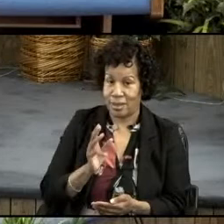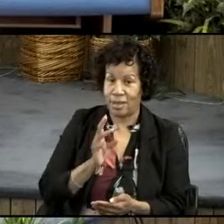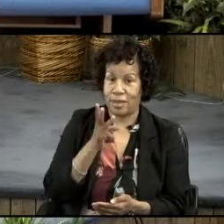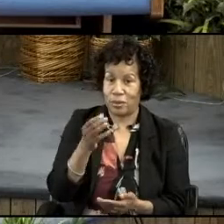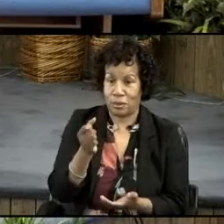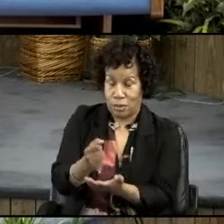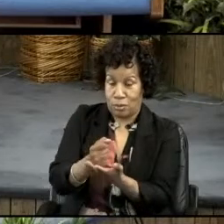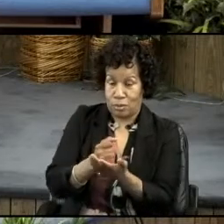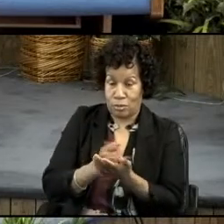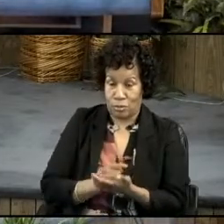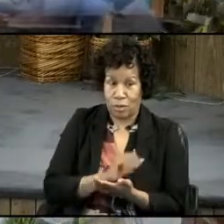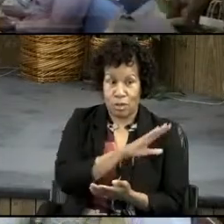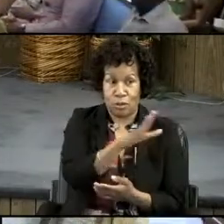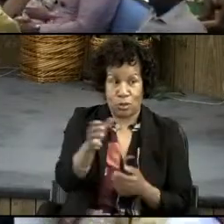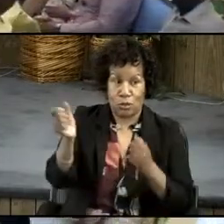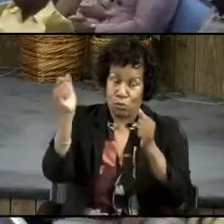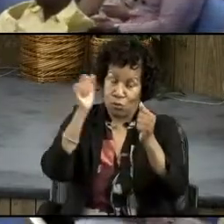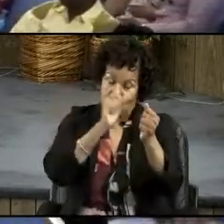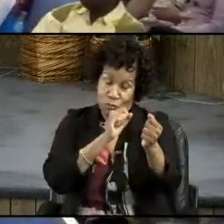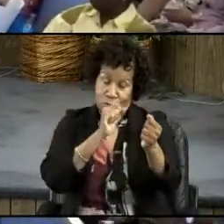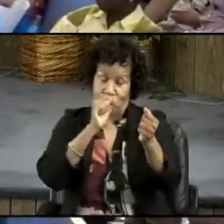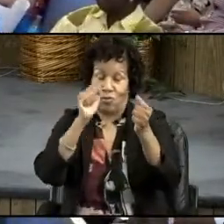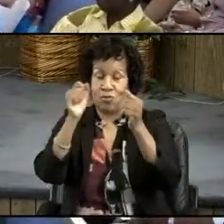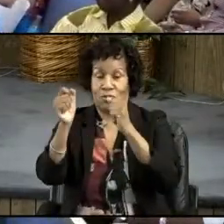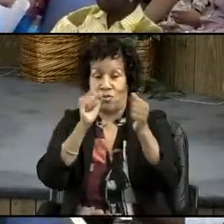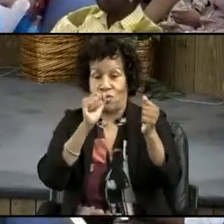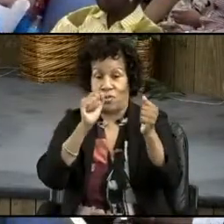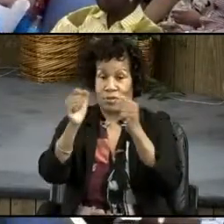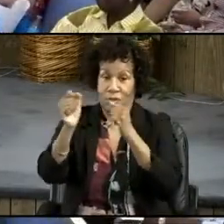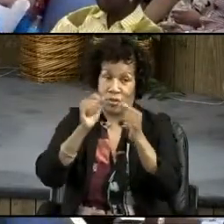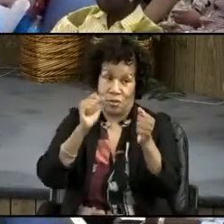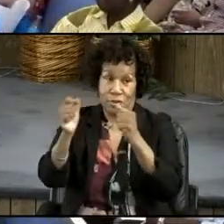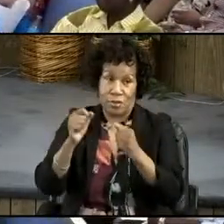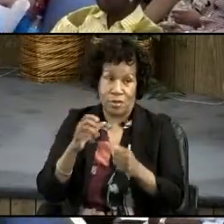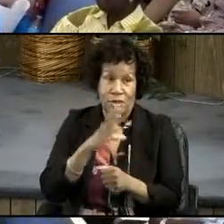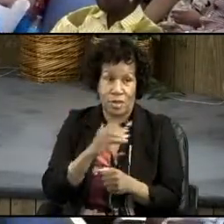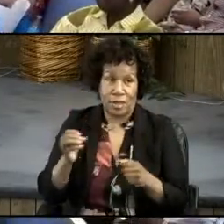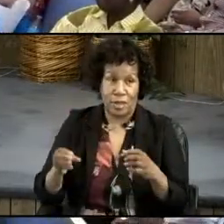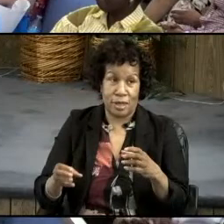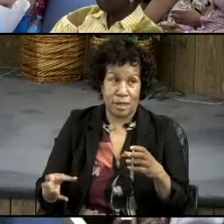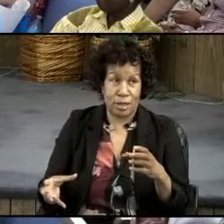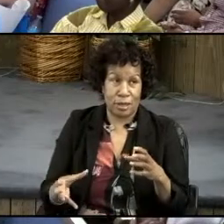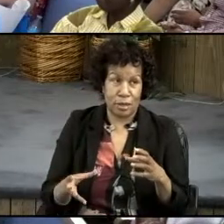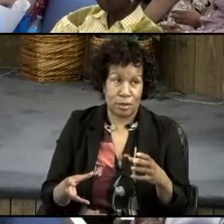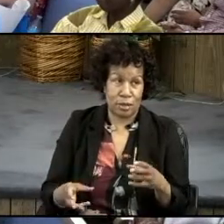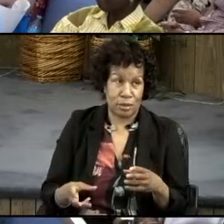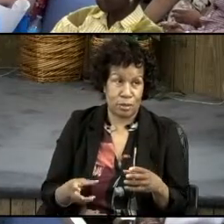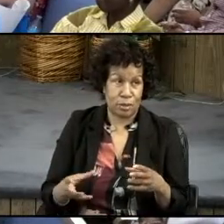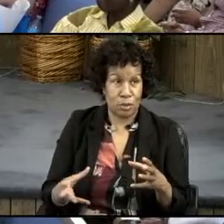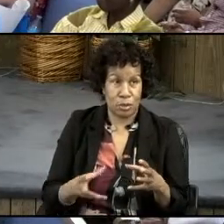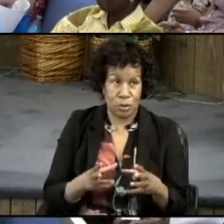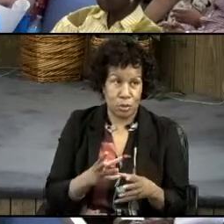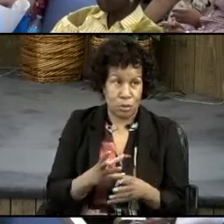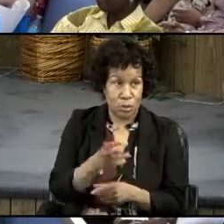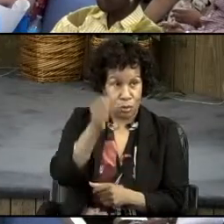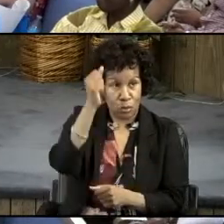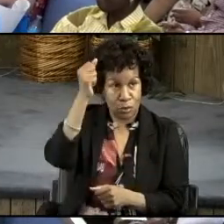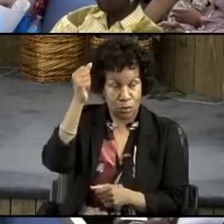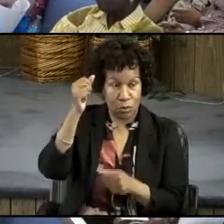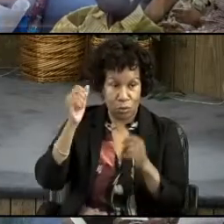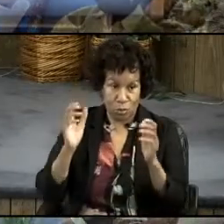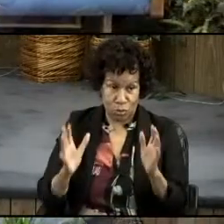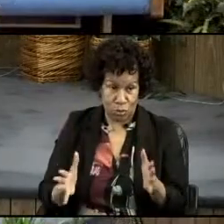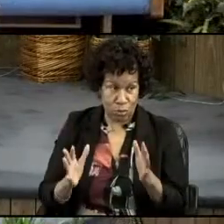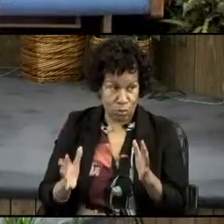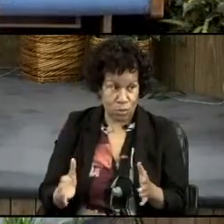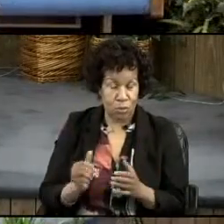Most High. You don't talk about you don't know who he is to me. I'll tear something up in here. Now look at the